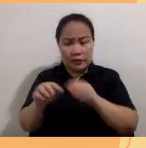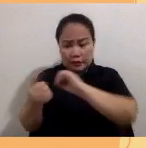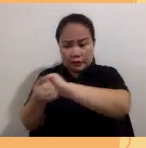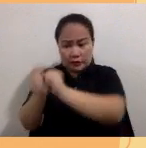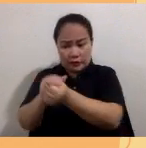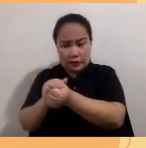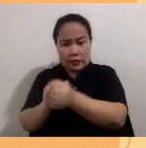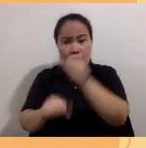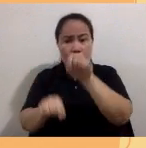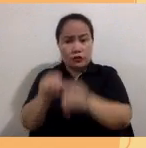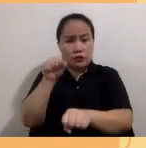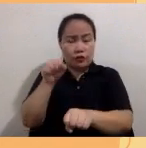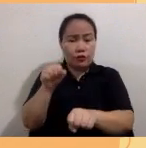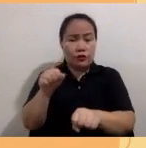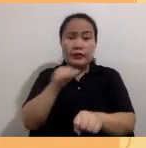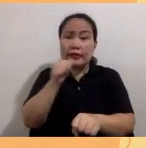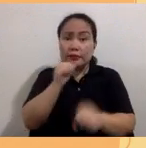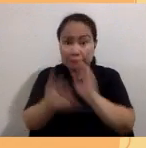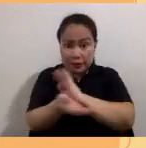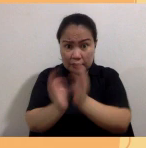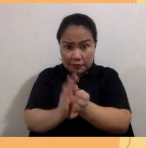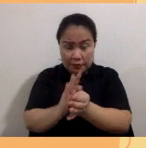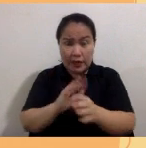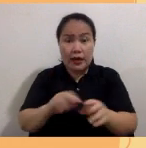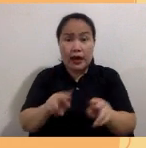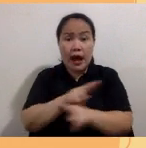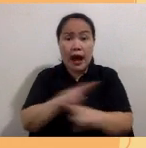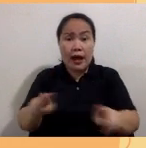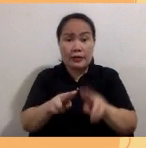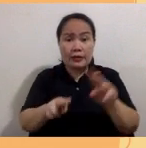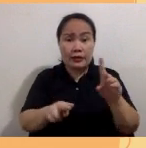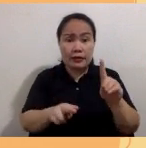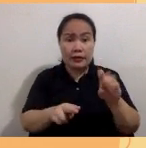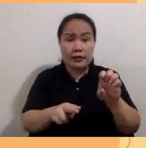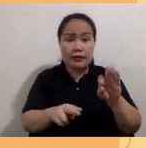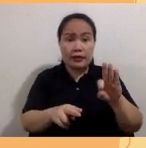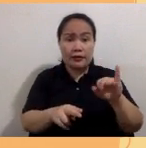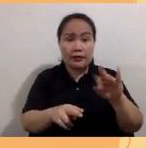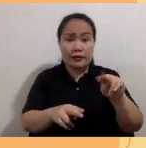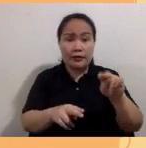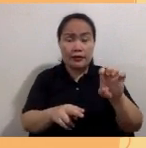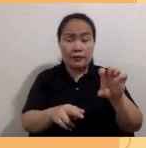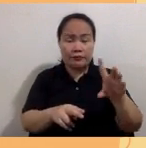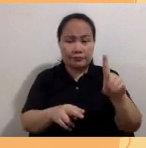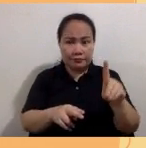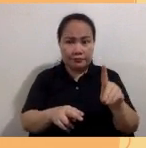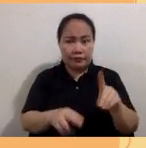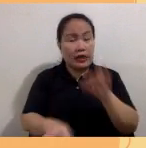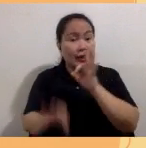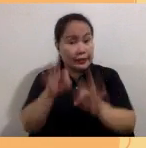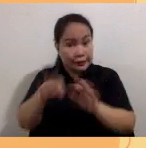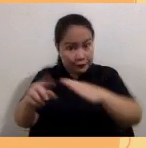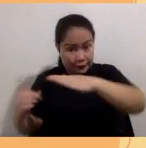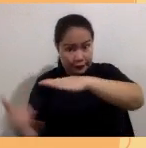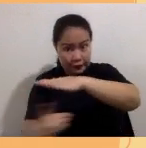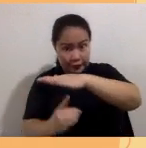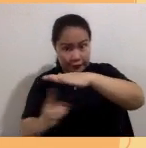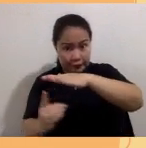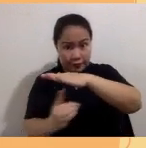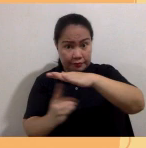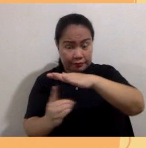variable para hindi siya maging undefined? Again, uulitin ko, kapag ang denominator natin ay